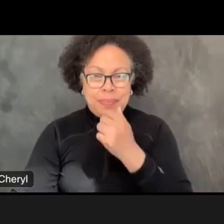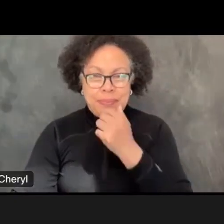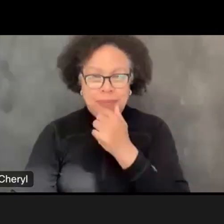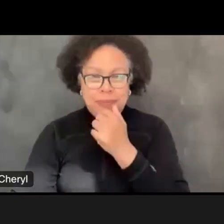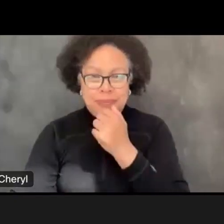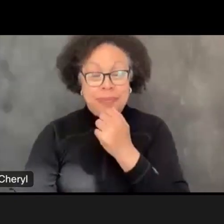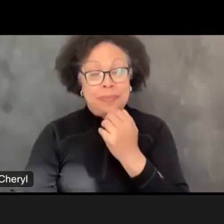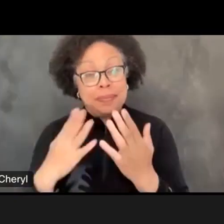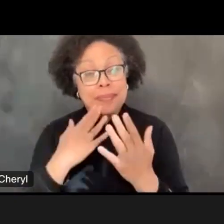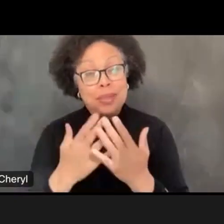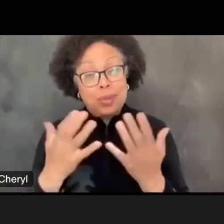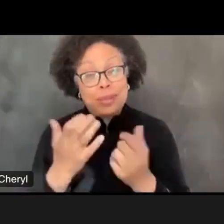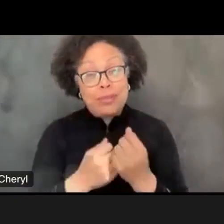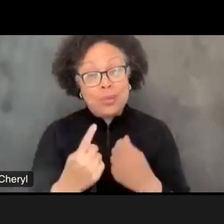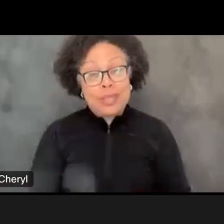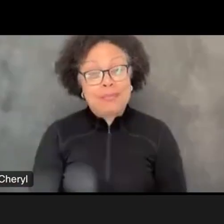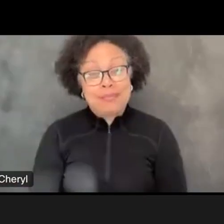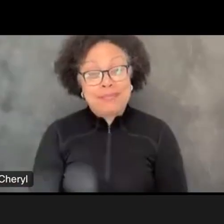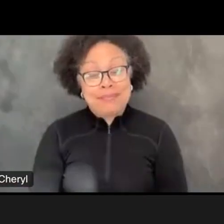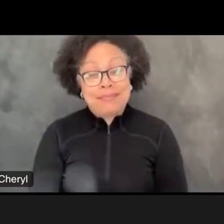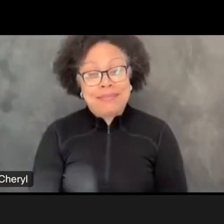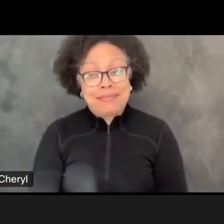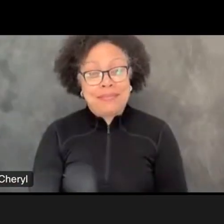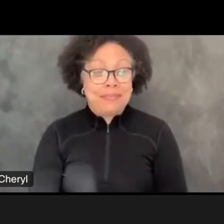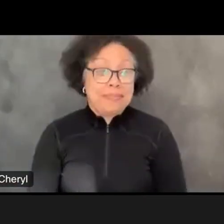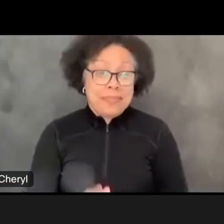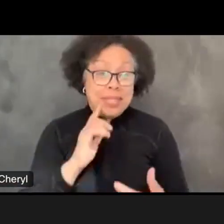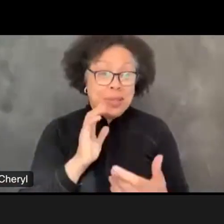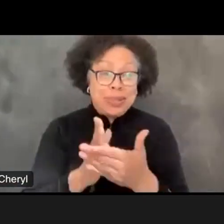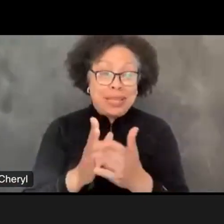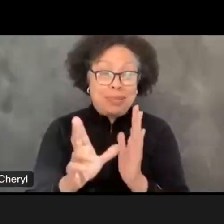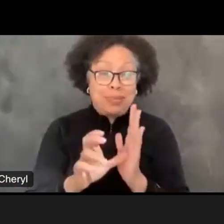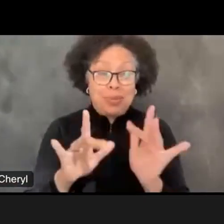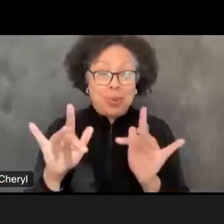Thank you so much, everyone. And I think we can stop the recording if